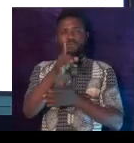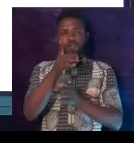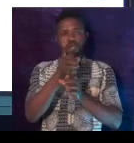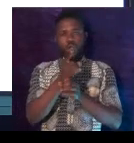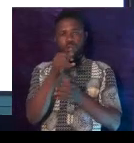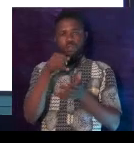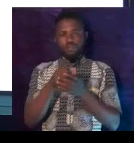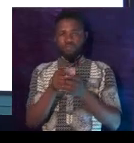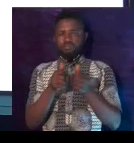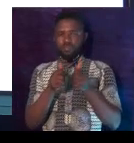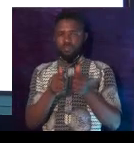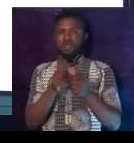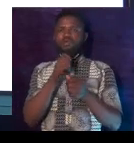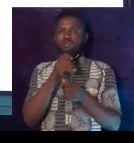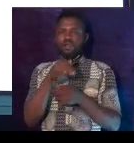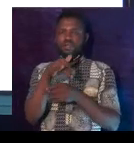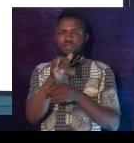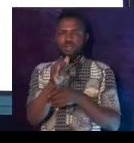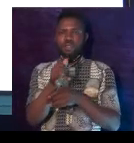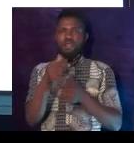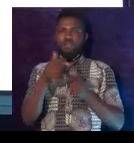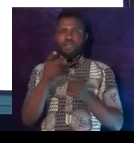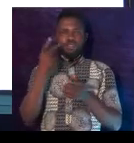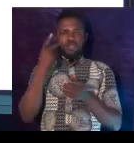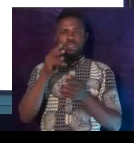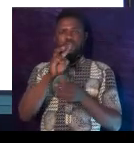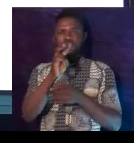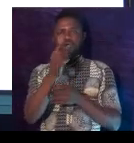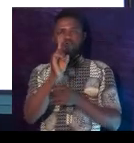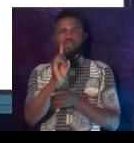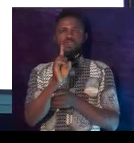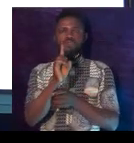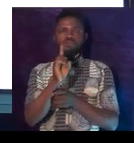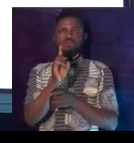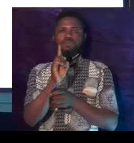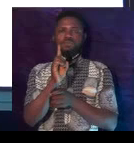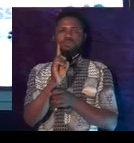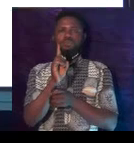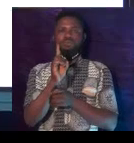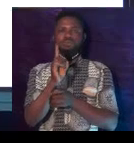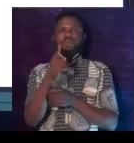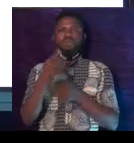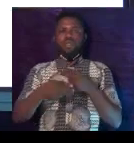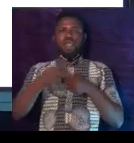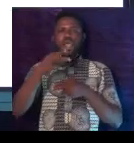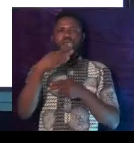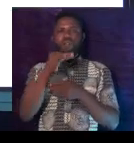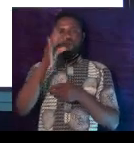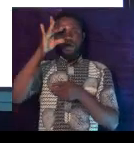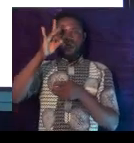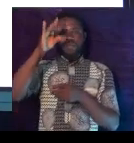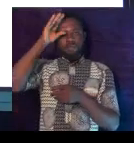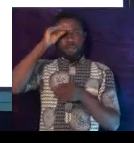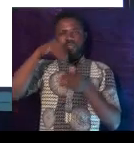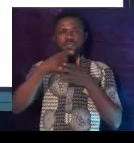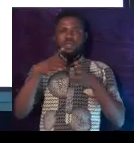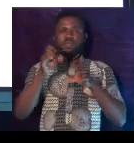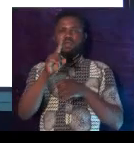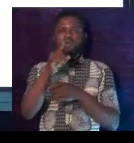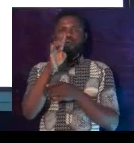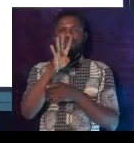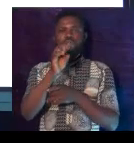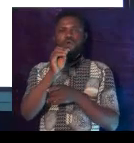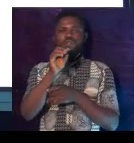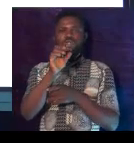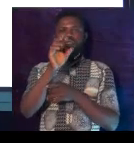I believe you got this. Not yet Uhuru. Let's check out the second one. The height of 8 boys in the class are